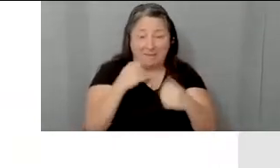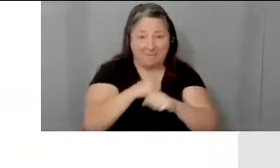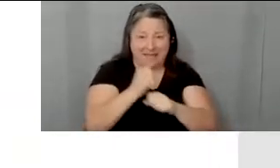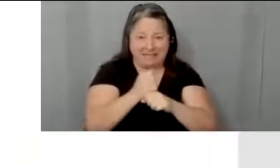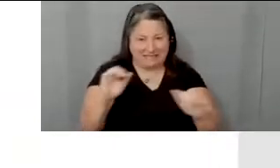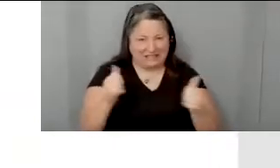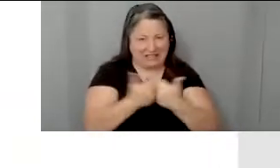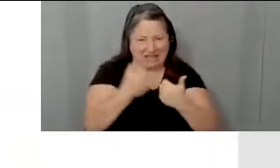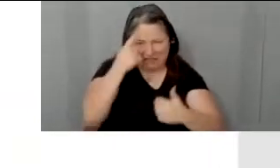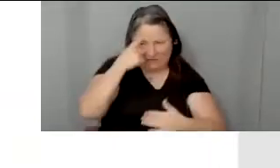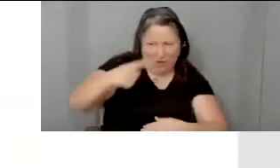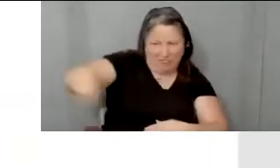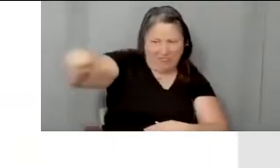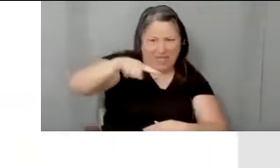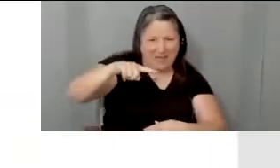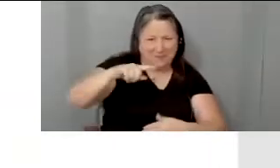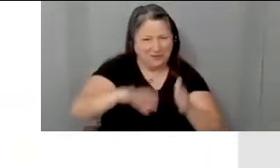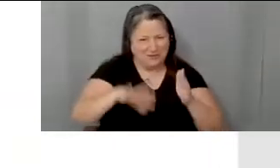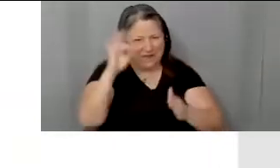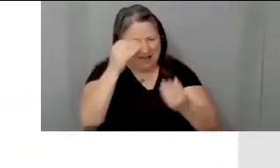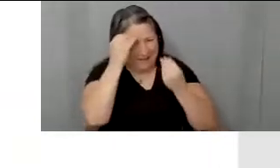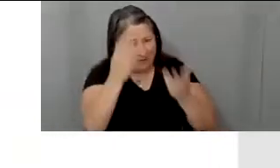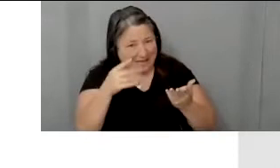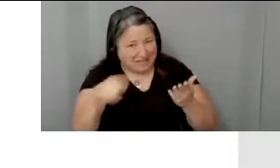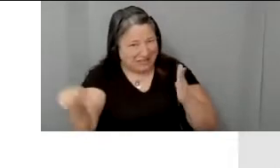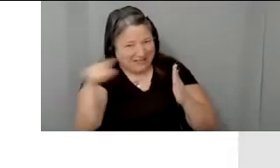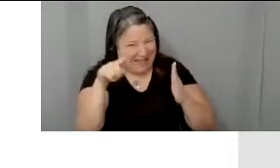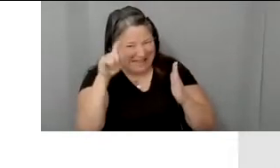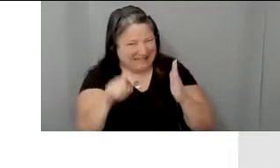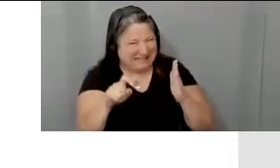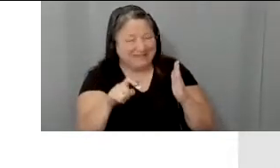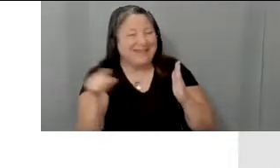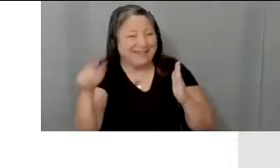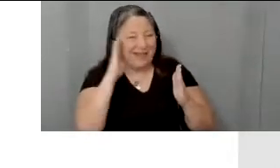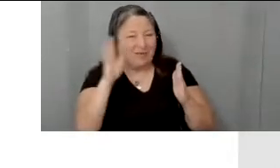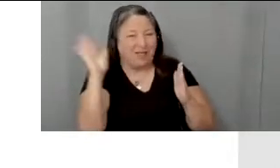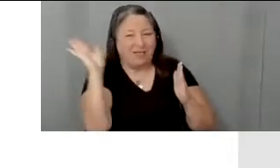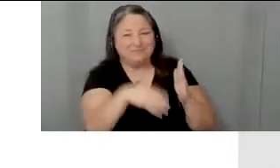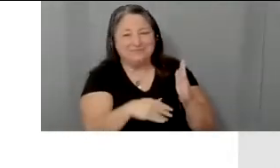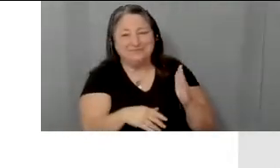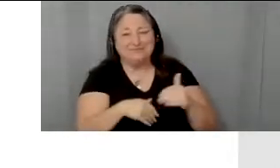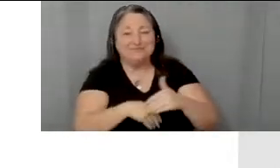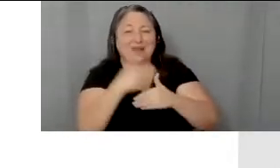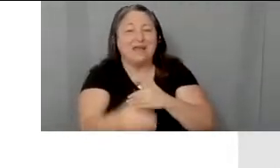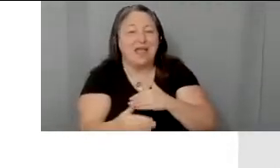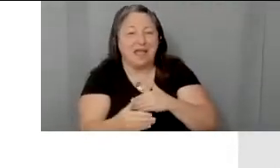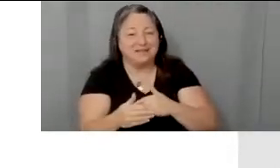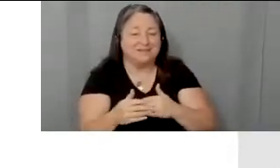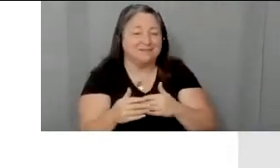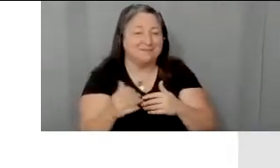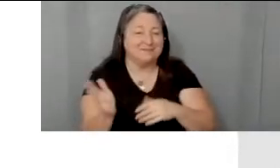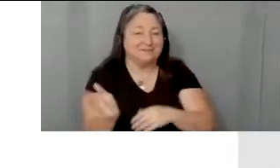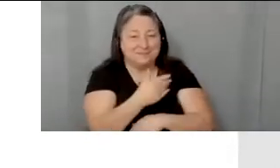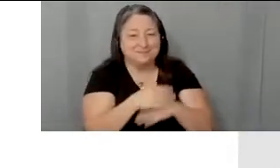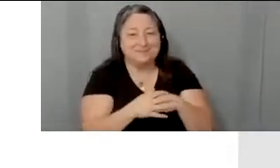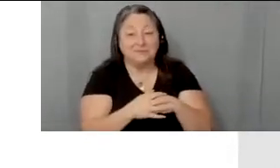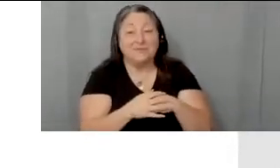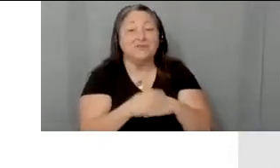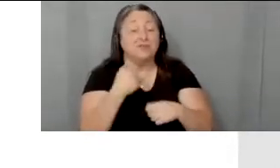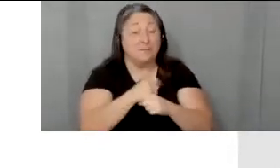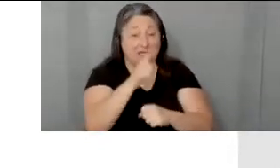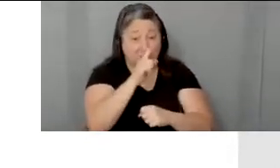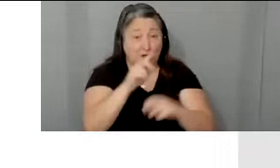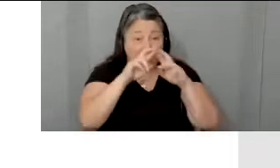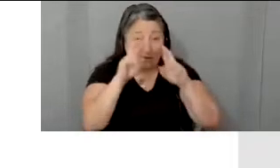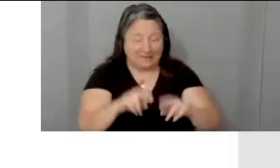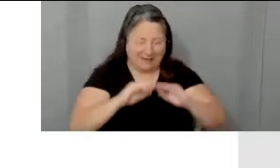for them to find the information that they need, then they're probably going to pass it by. So make sure that your resume is clear and concise